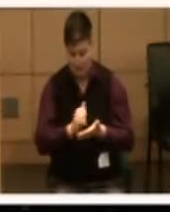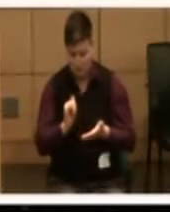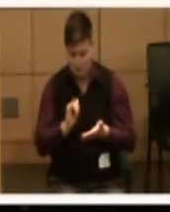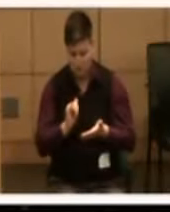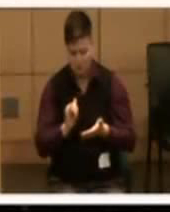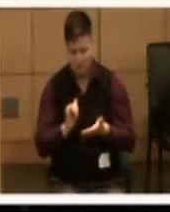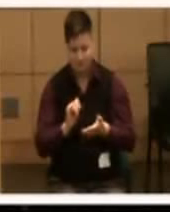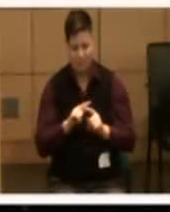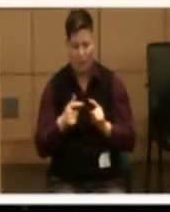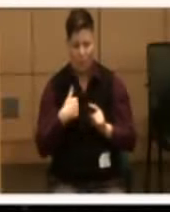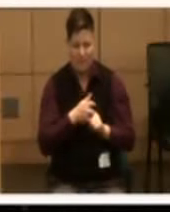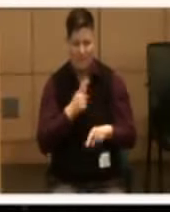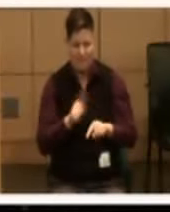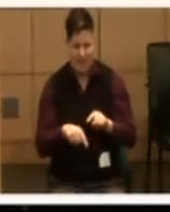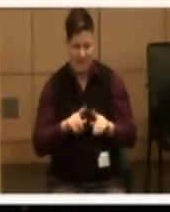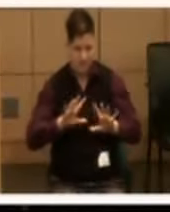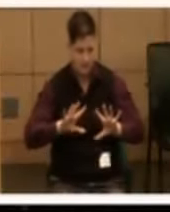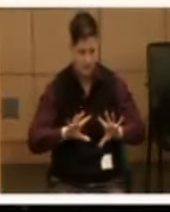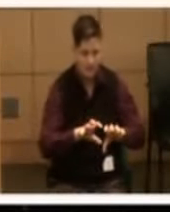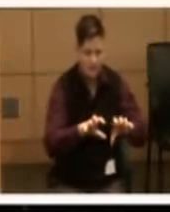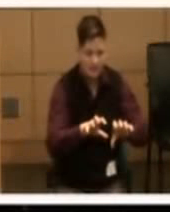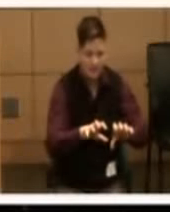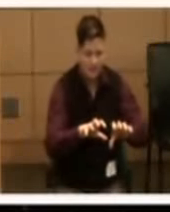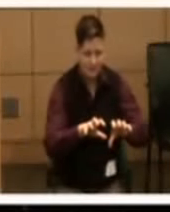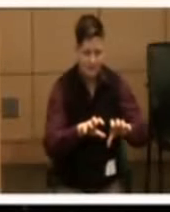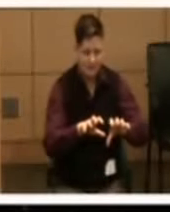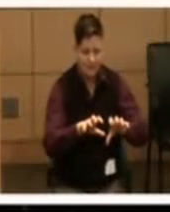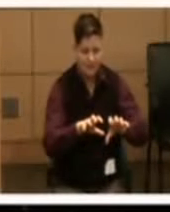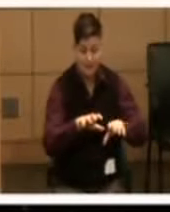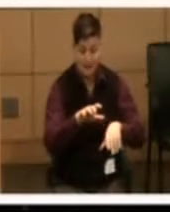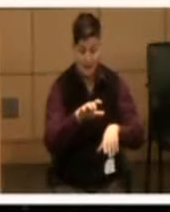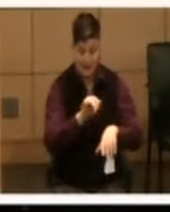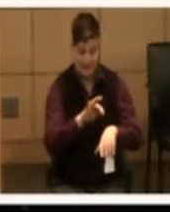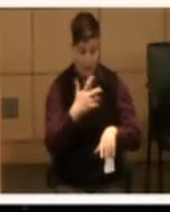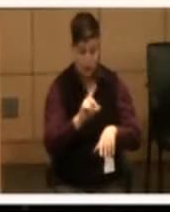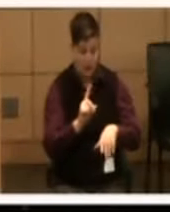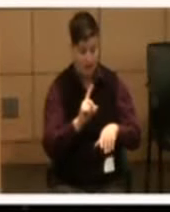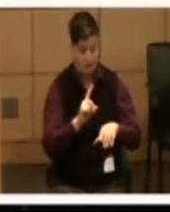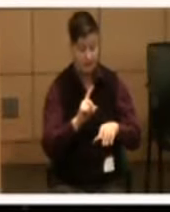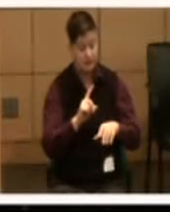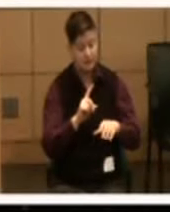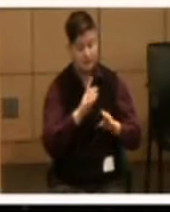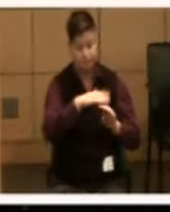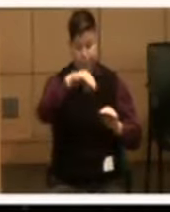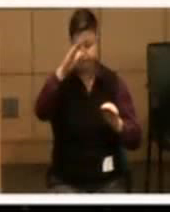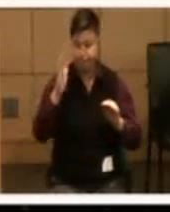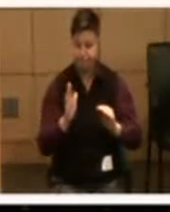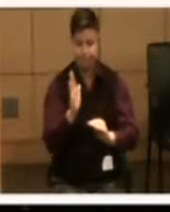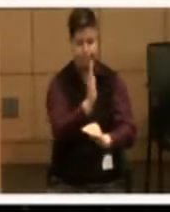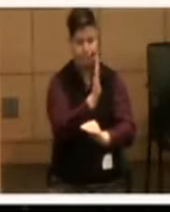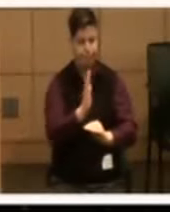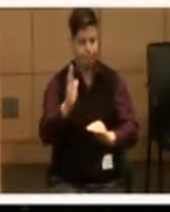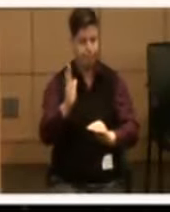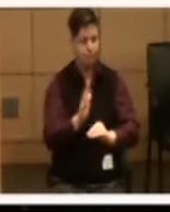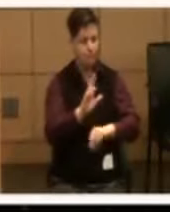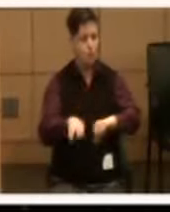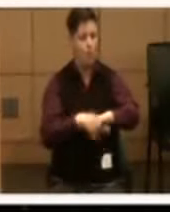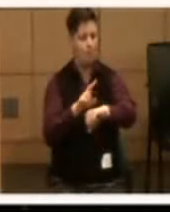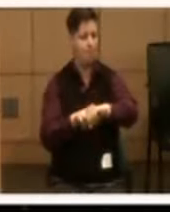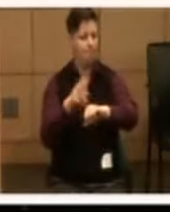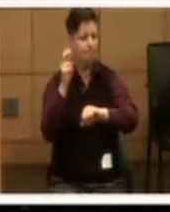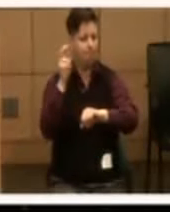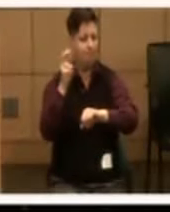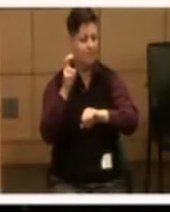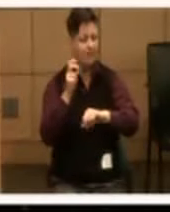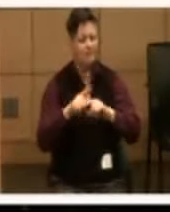our hands are kind of tied when the child still performs within the norms, yet we know they're